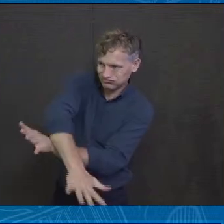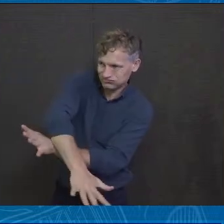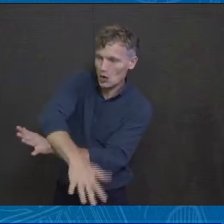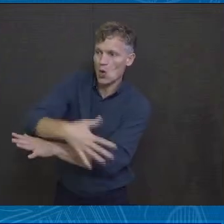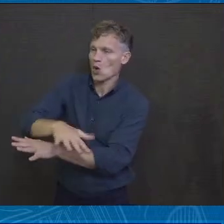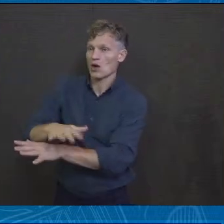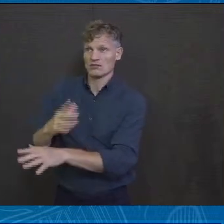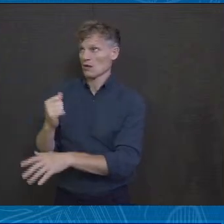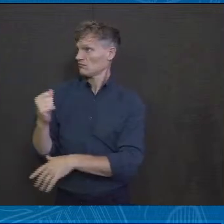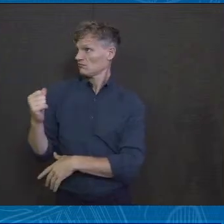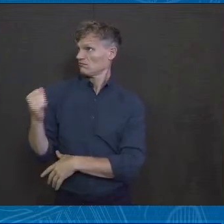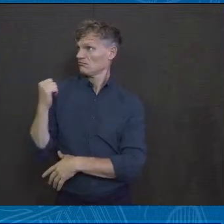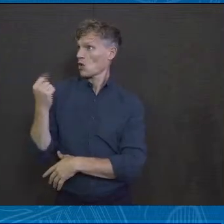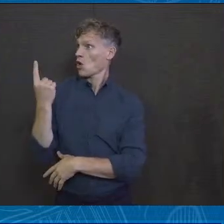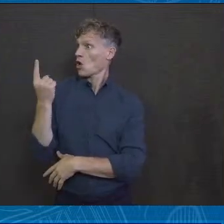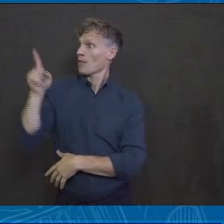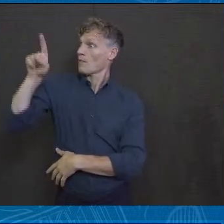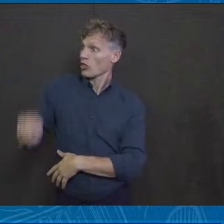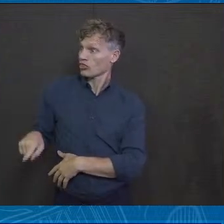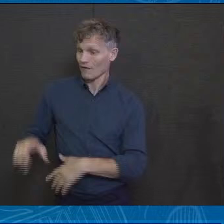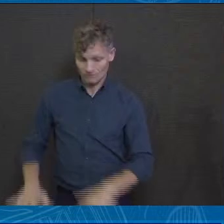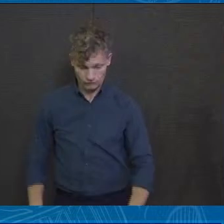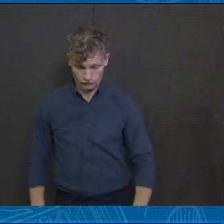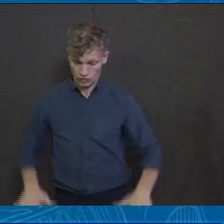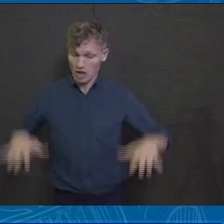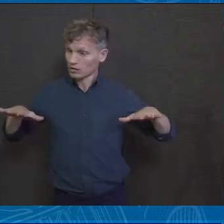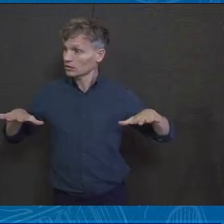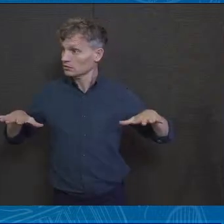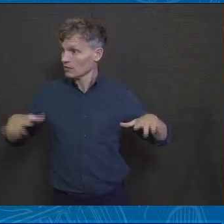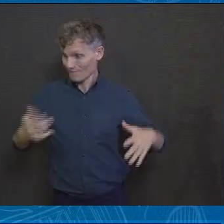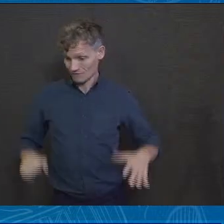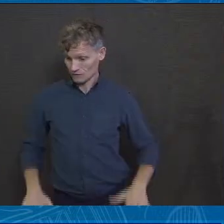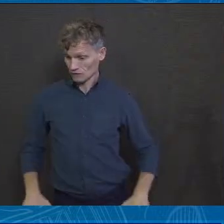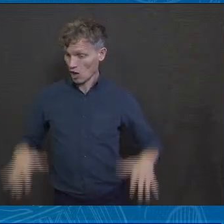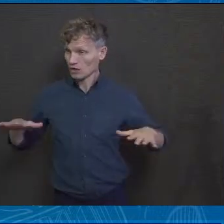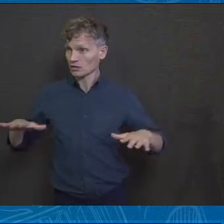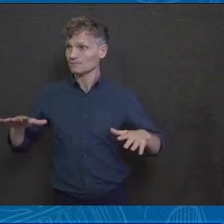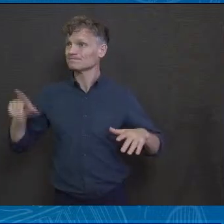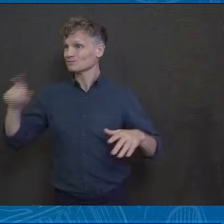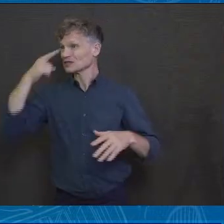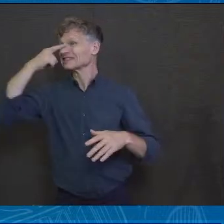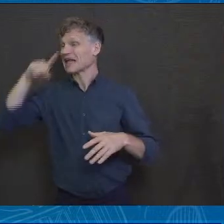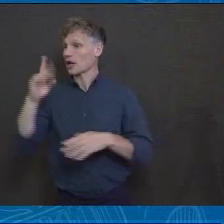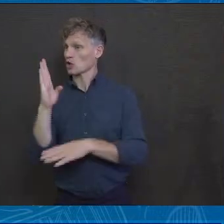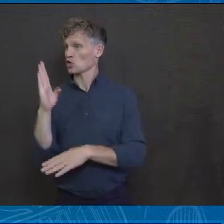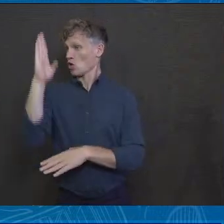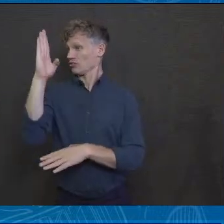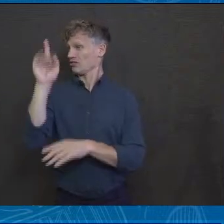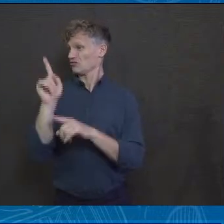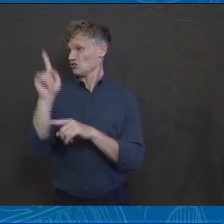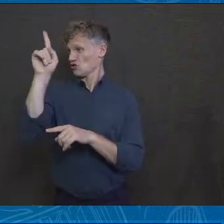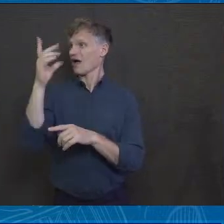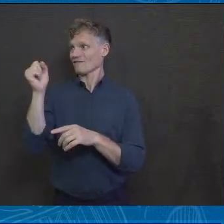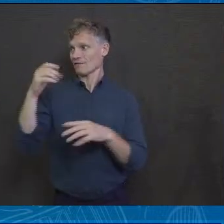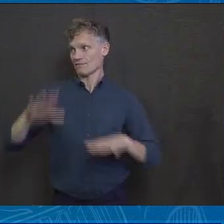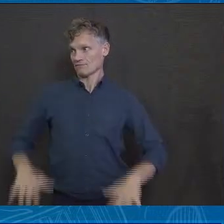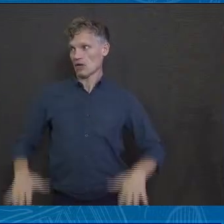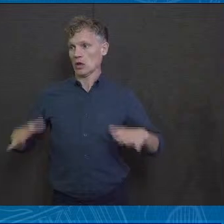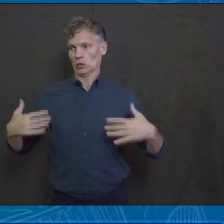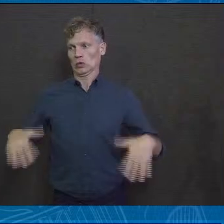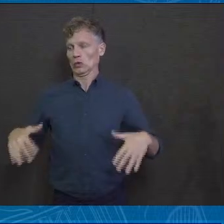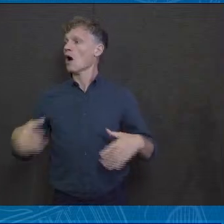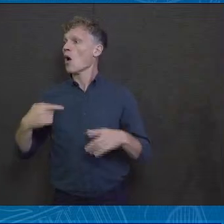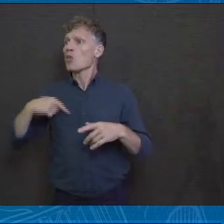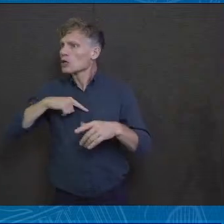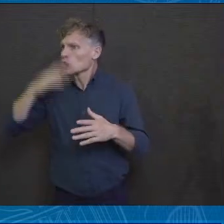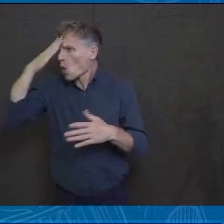month, we have the flood, the severe flood in the northern part of Thailand. Even we know in advance